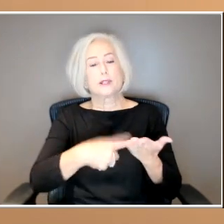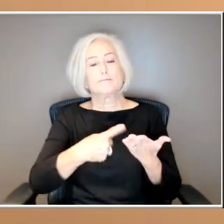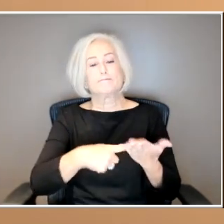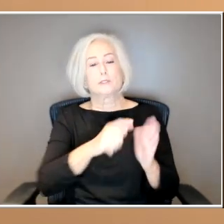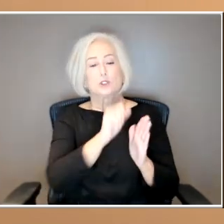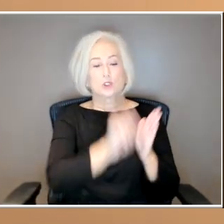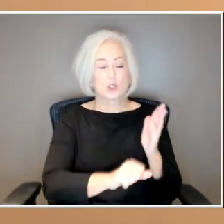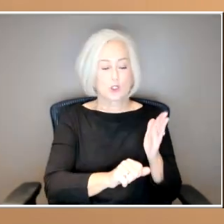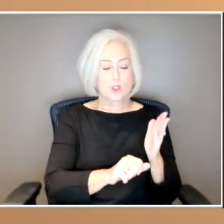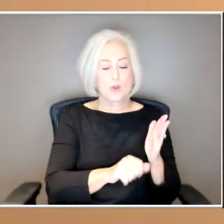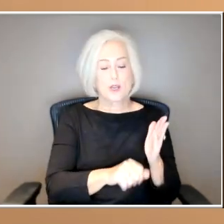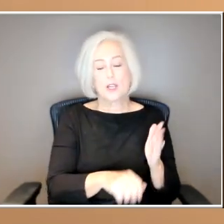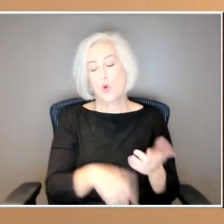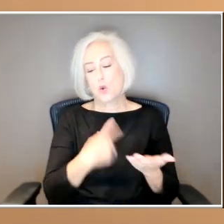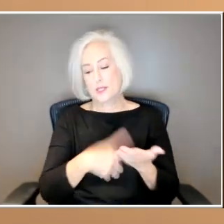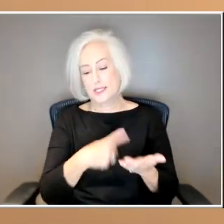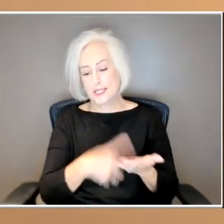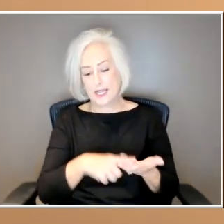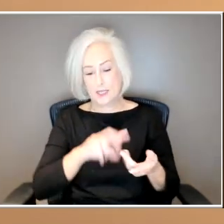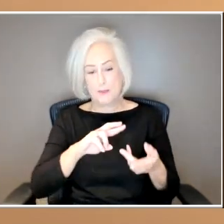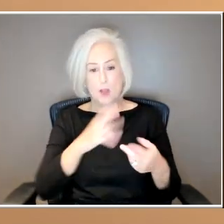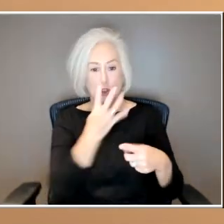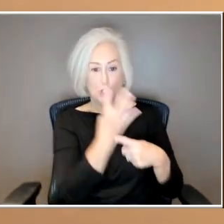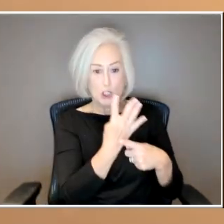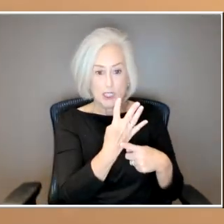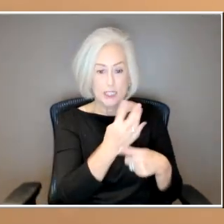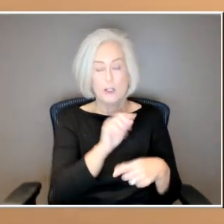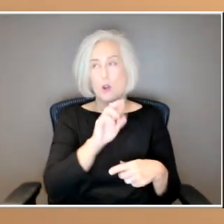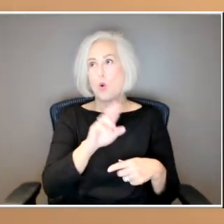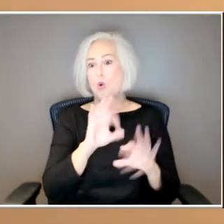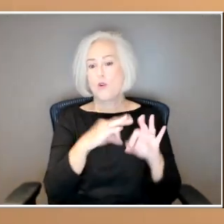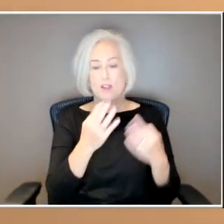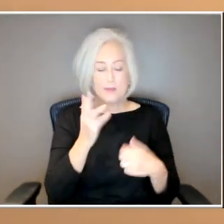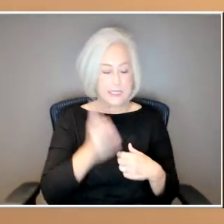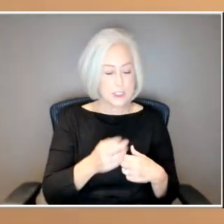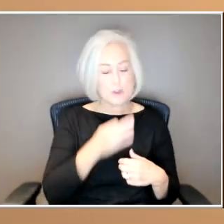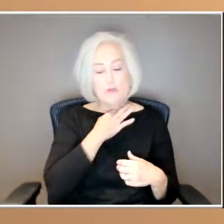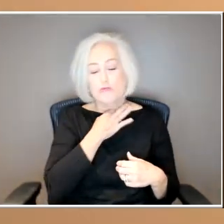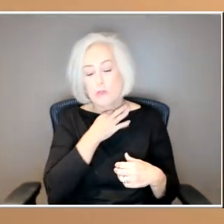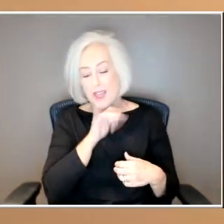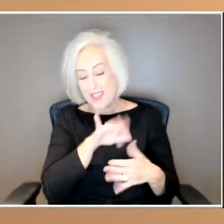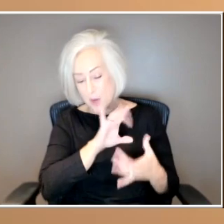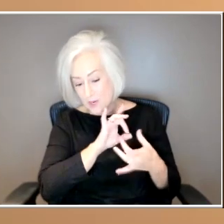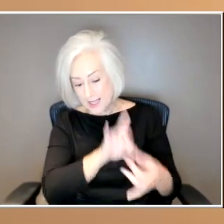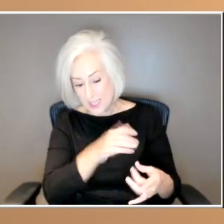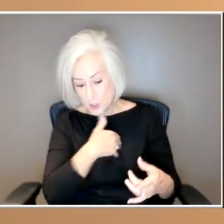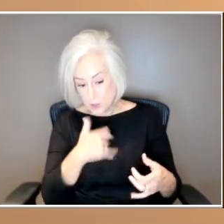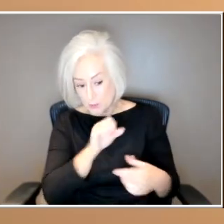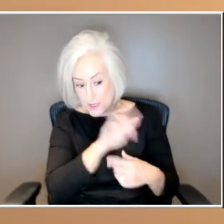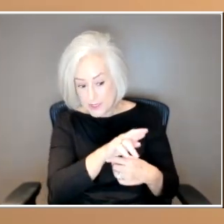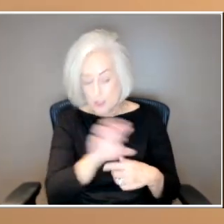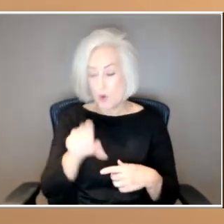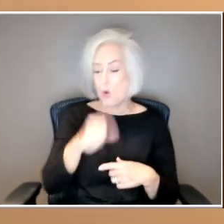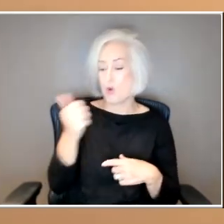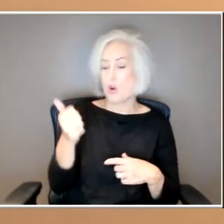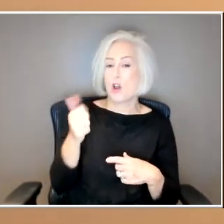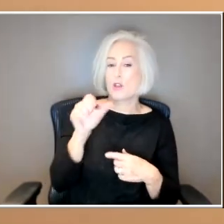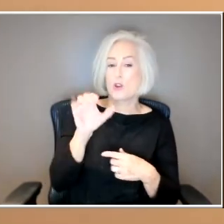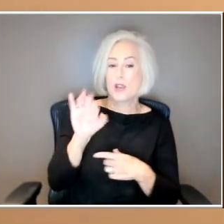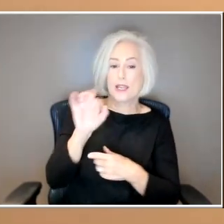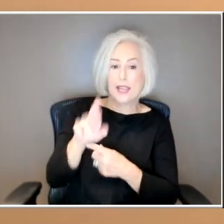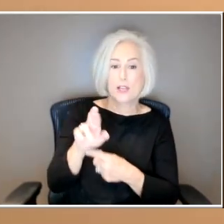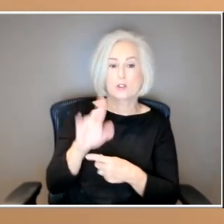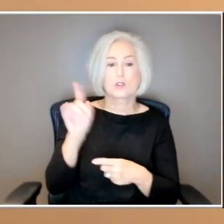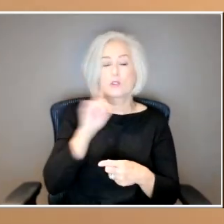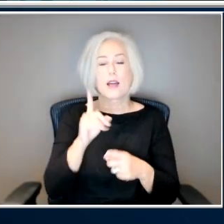between their gene as well as their family history, is this really relating to breast cancer, or maybe more relating to other types of cancer like colon cancer or something like